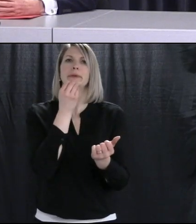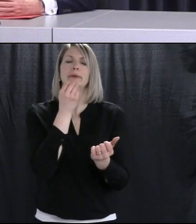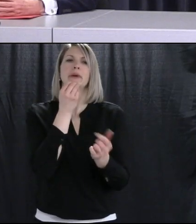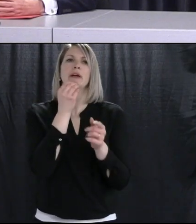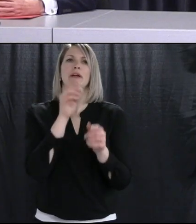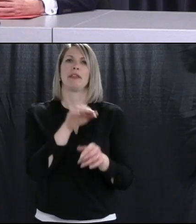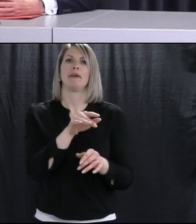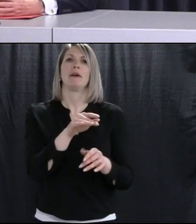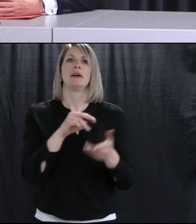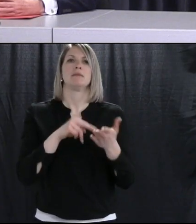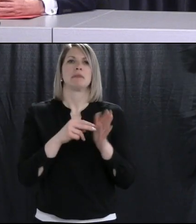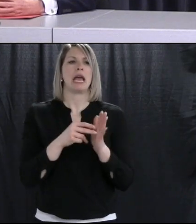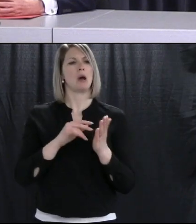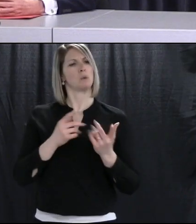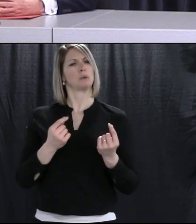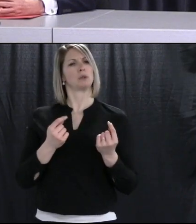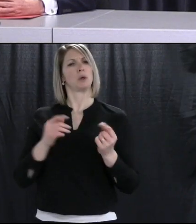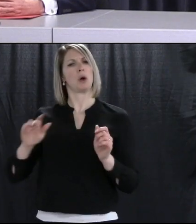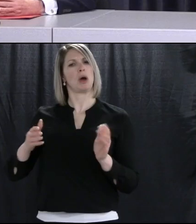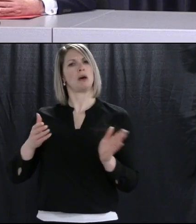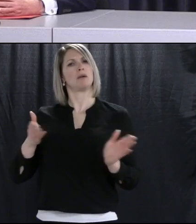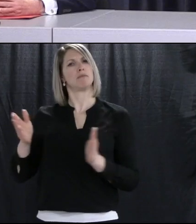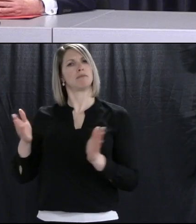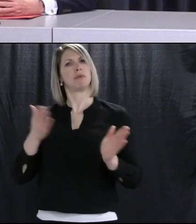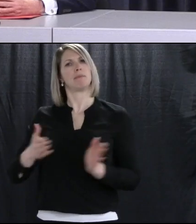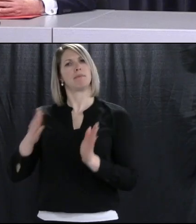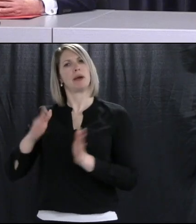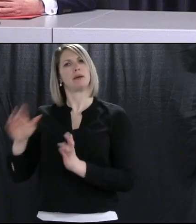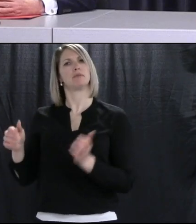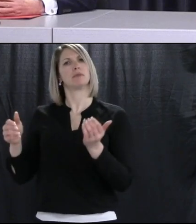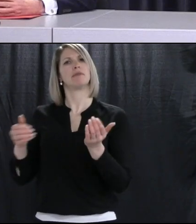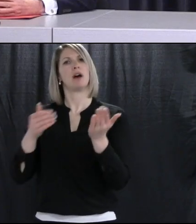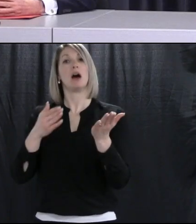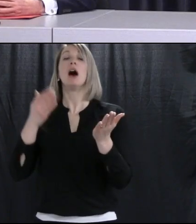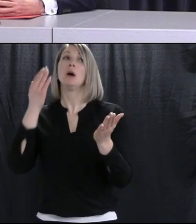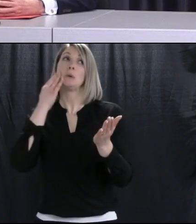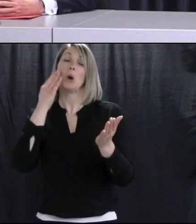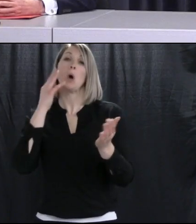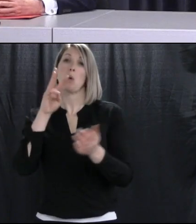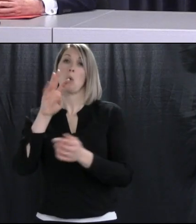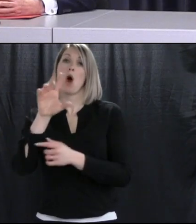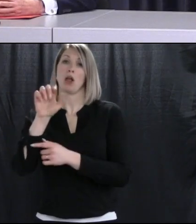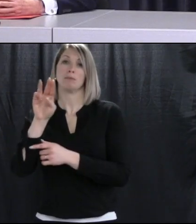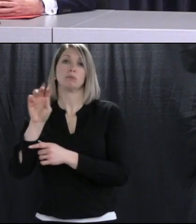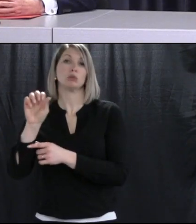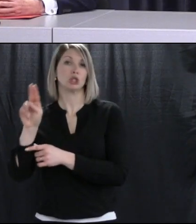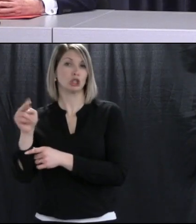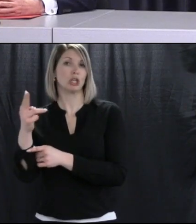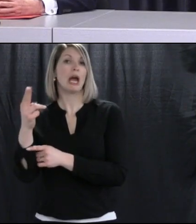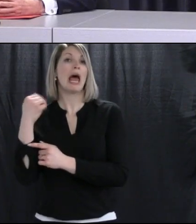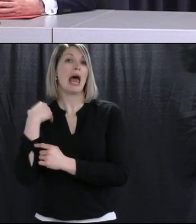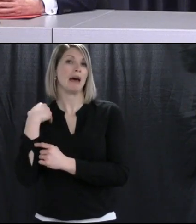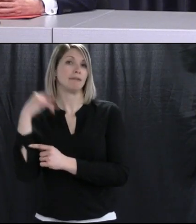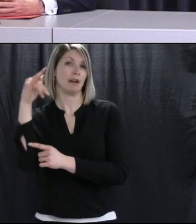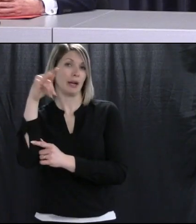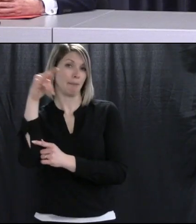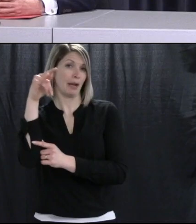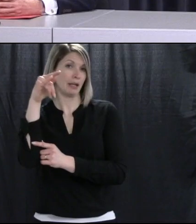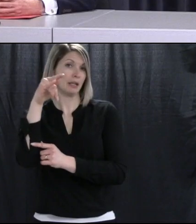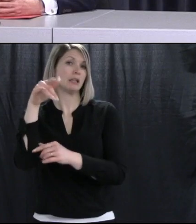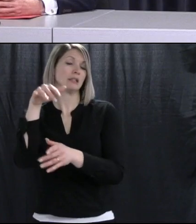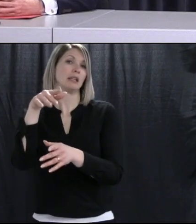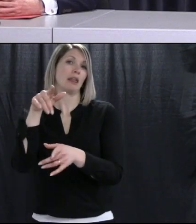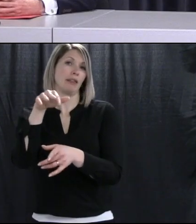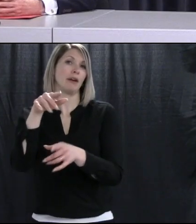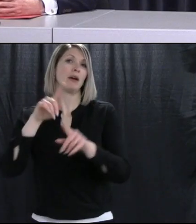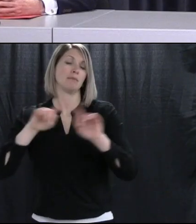preparing to get supplies up there. I know there's an airstrip up there, but there's also concern that the airstrip does not have any lights that